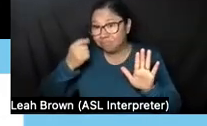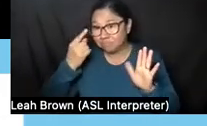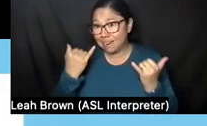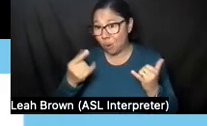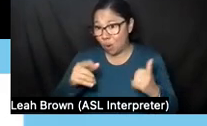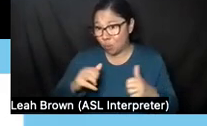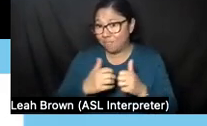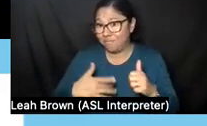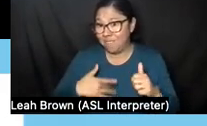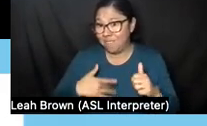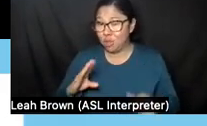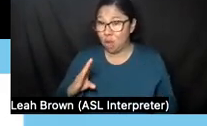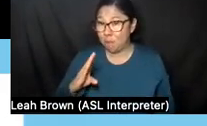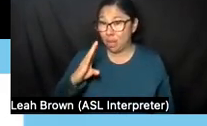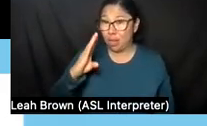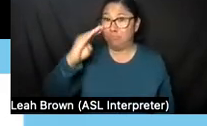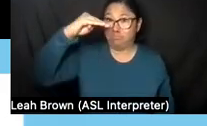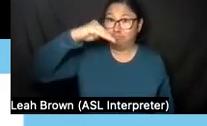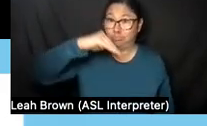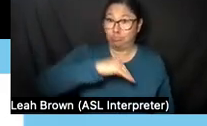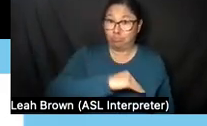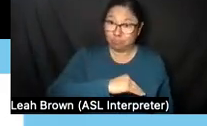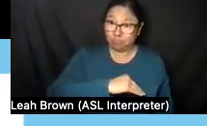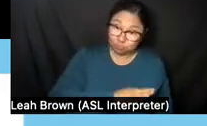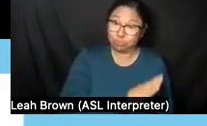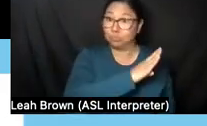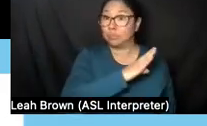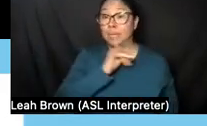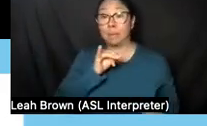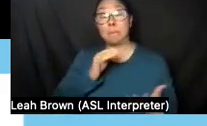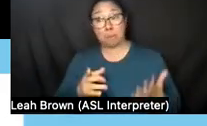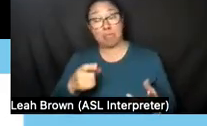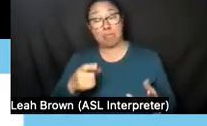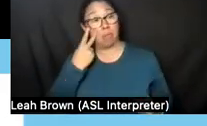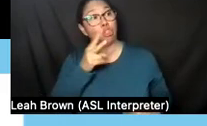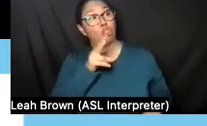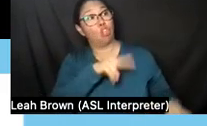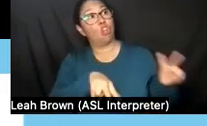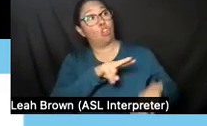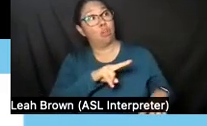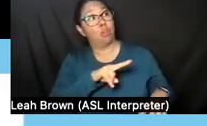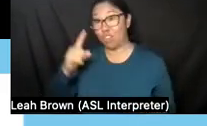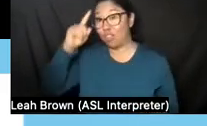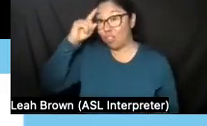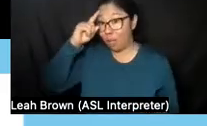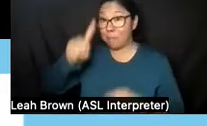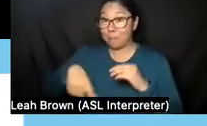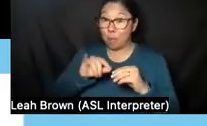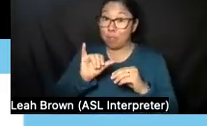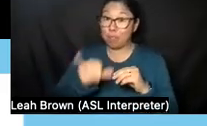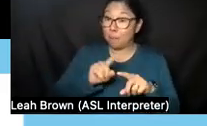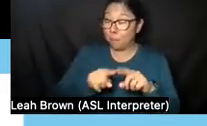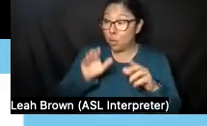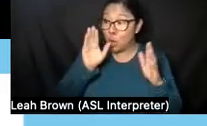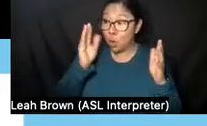right here. If they're really visual, that's definitely something that they might respond to. I've never thought of that. Just so that we know what to expect from them and let